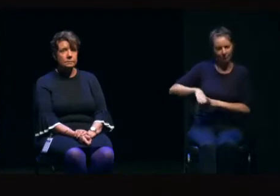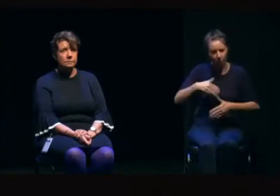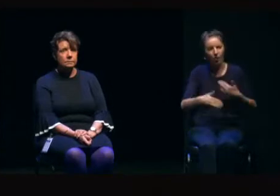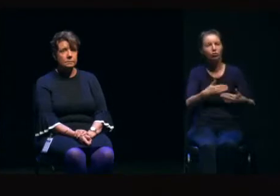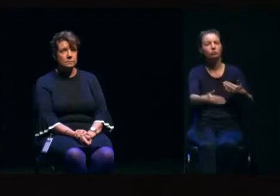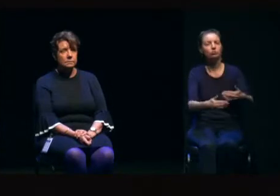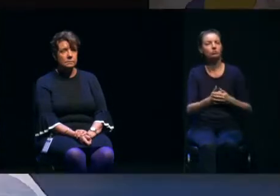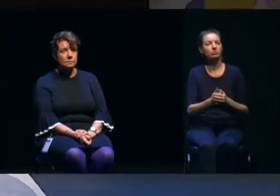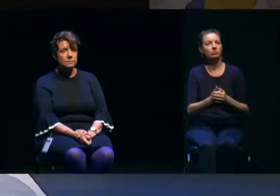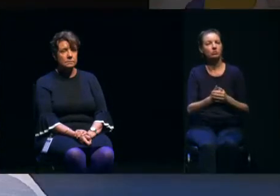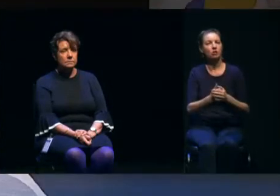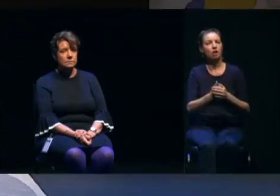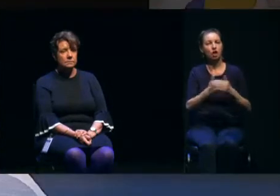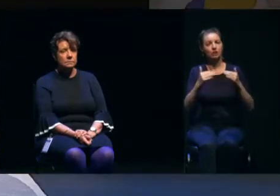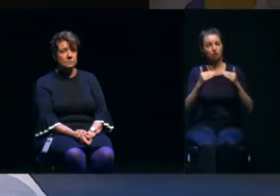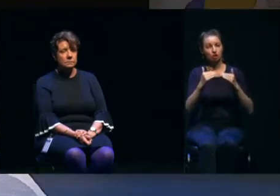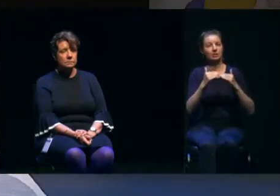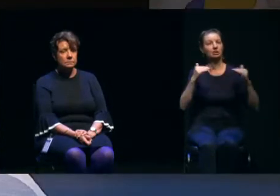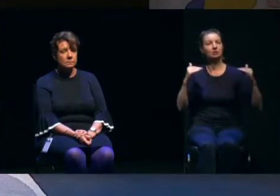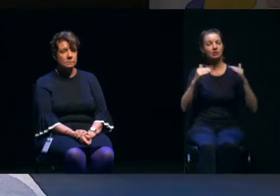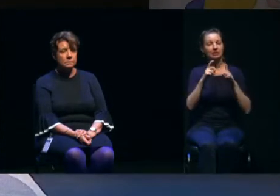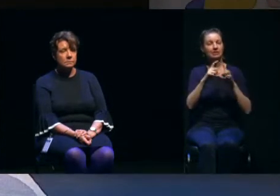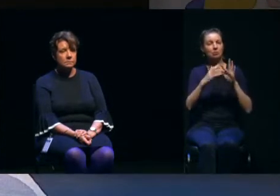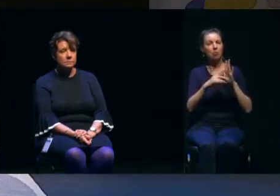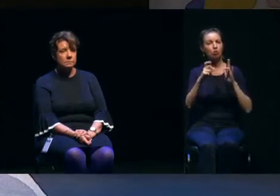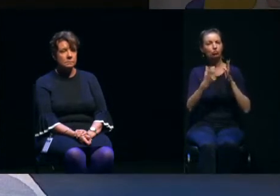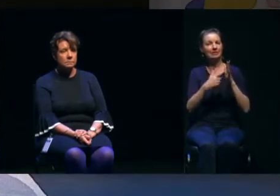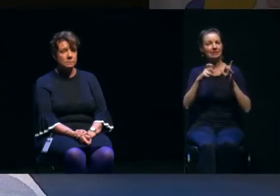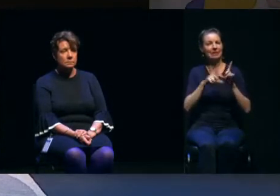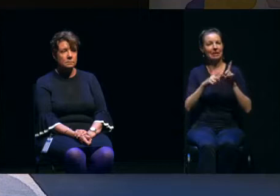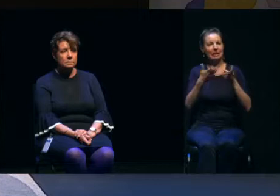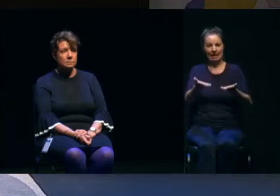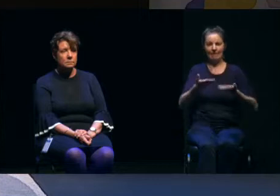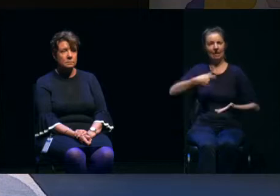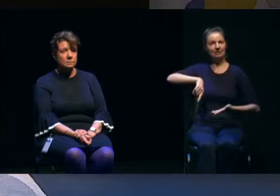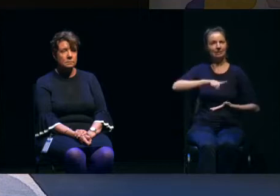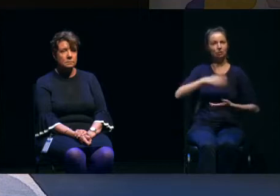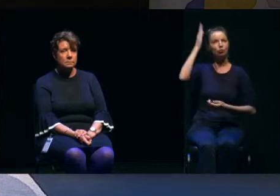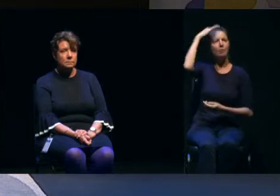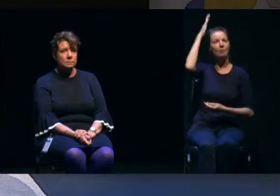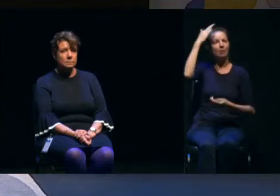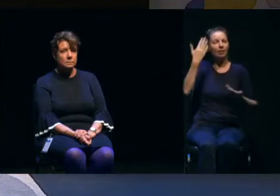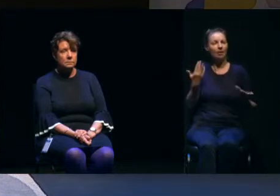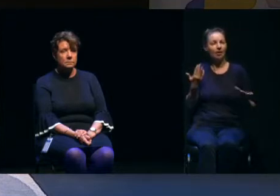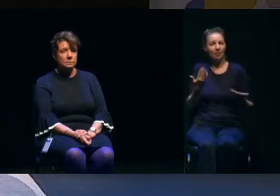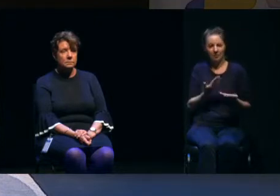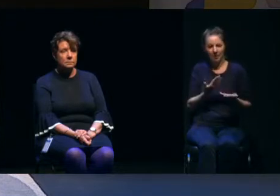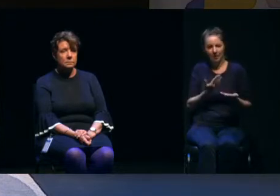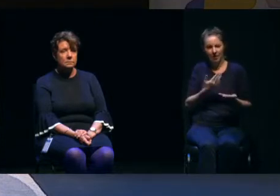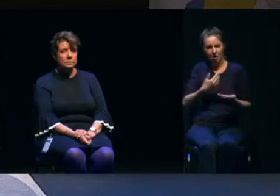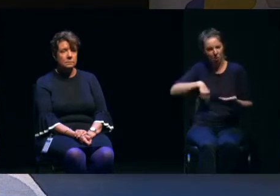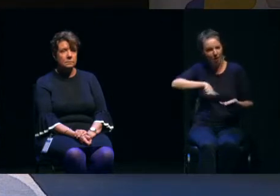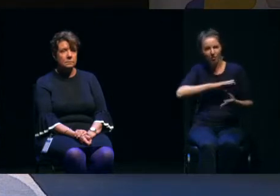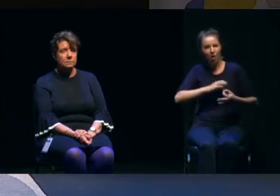democracy rendered unto us. Now we have a different man, but it doesn't seem that we are making the progress that